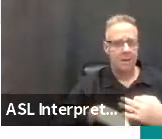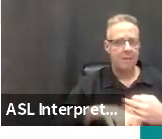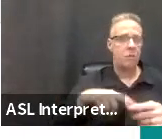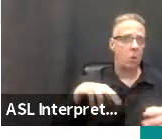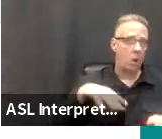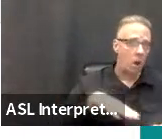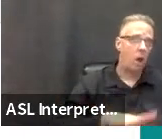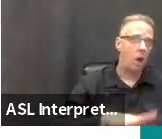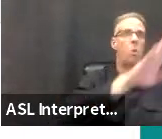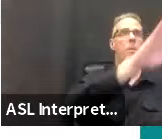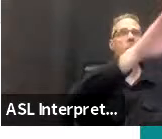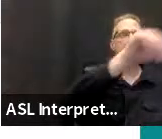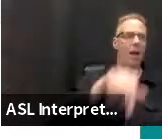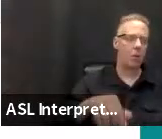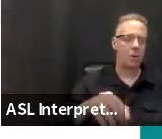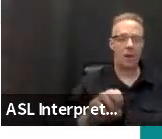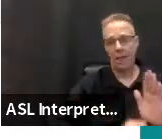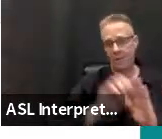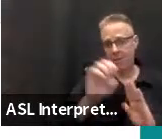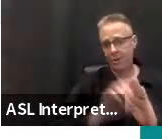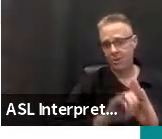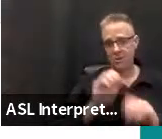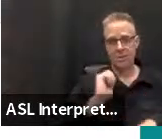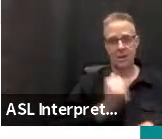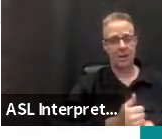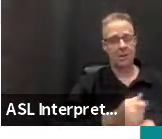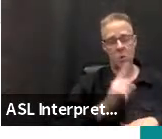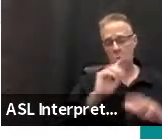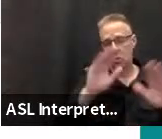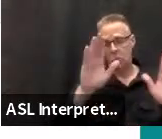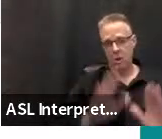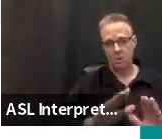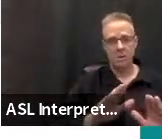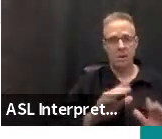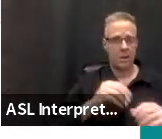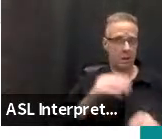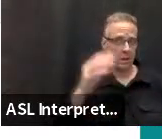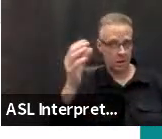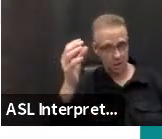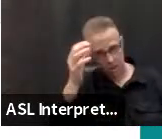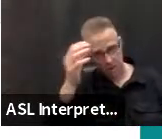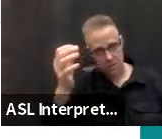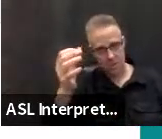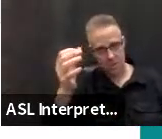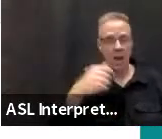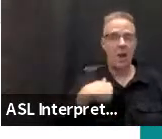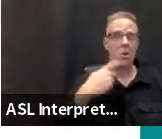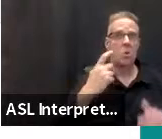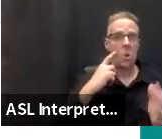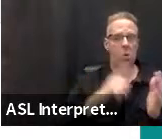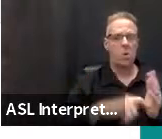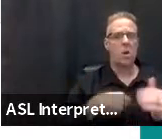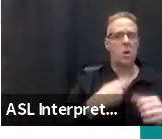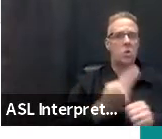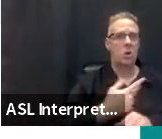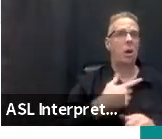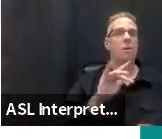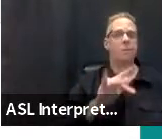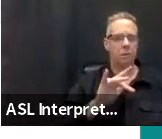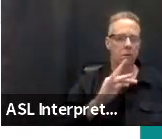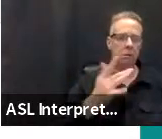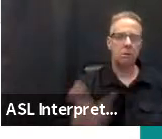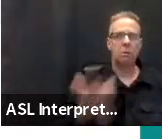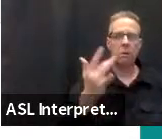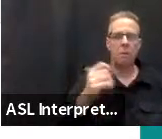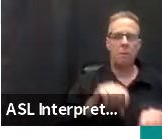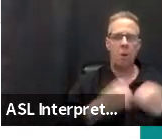it. Yeah. Elevators are great, I find, in concept, but a lot of times that when I try to use them, I find them to be broken. And